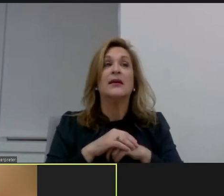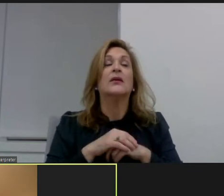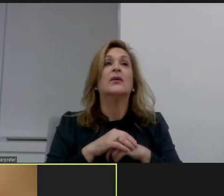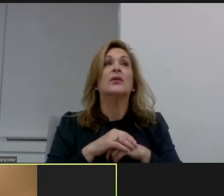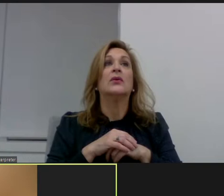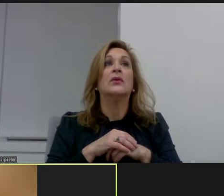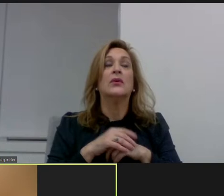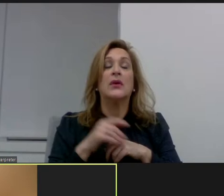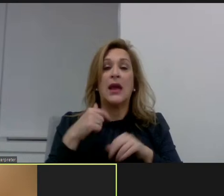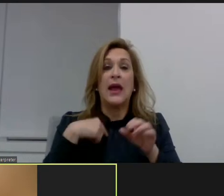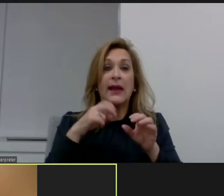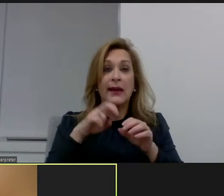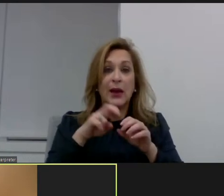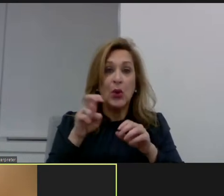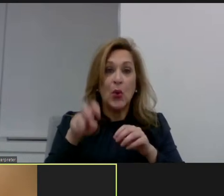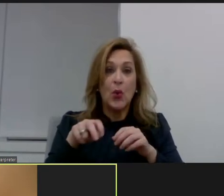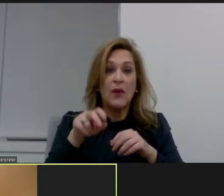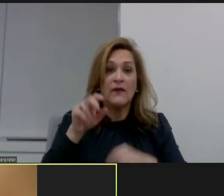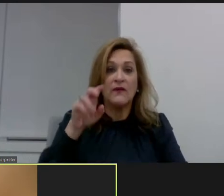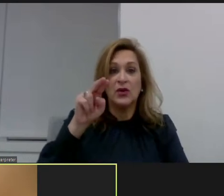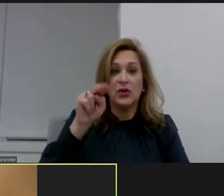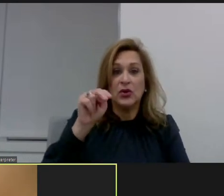I get off at New Lots.